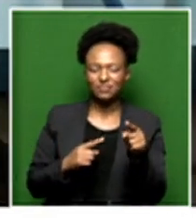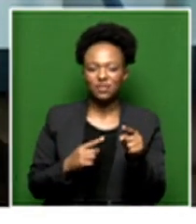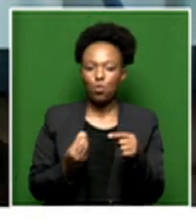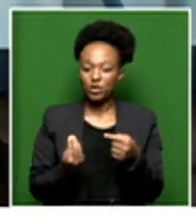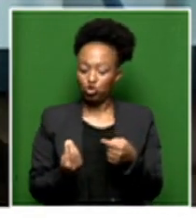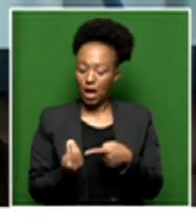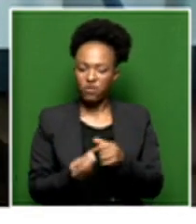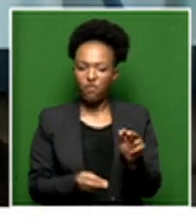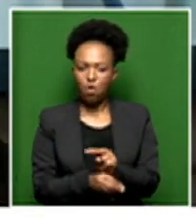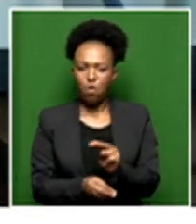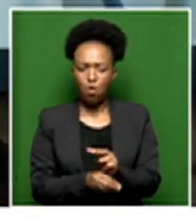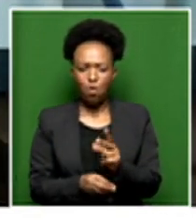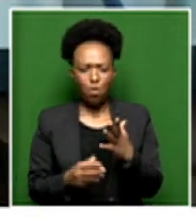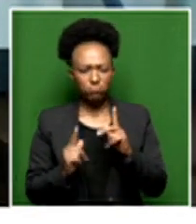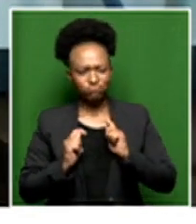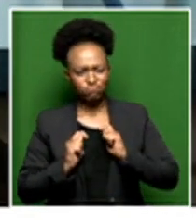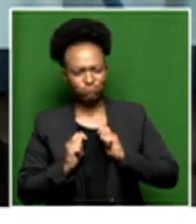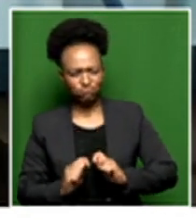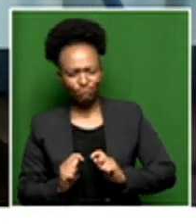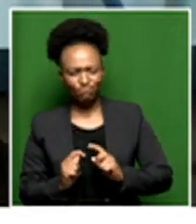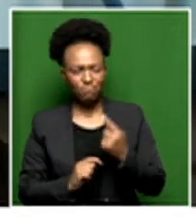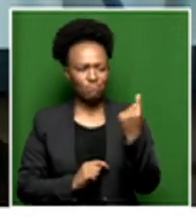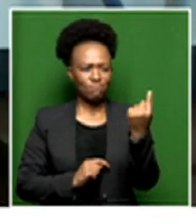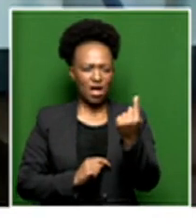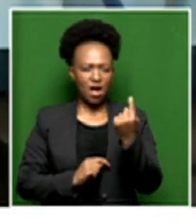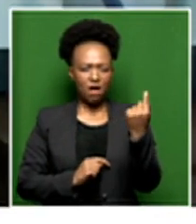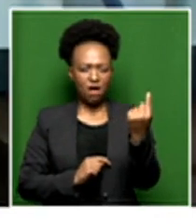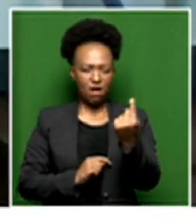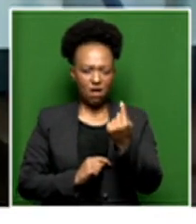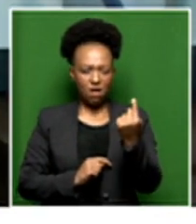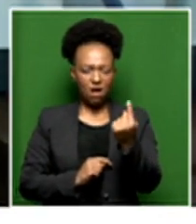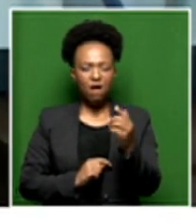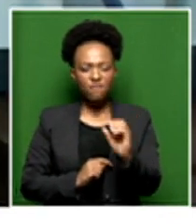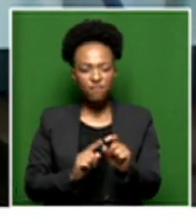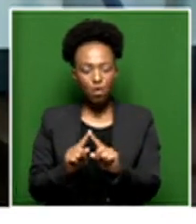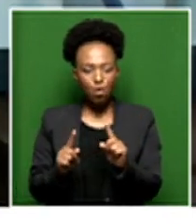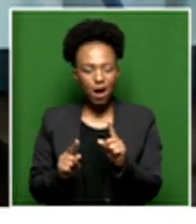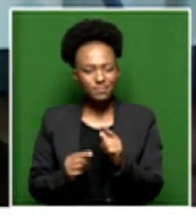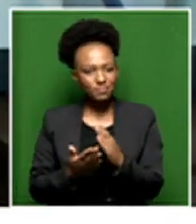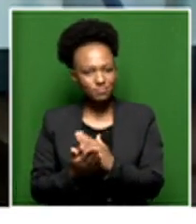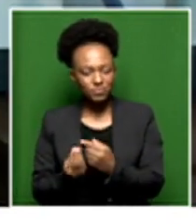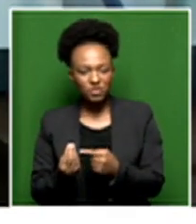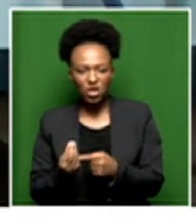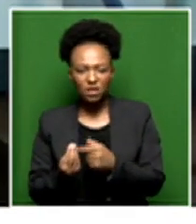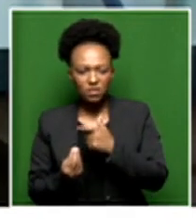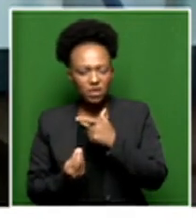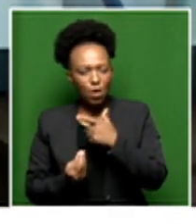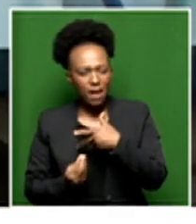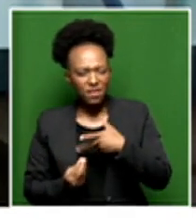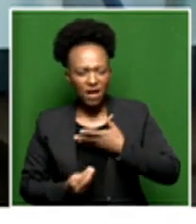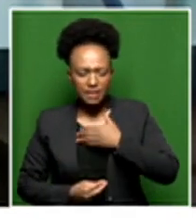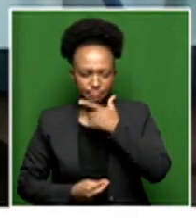of exhaustion, isolation. It can create enormous sadness and distress within